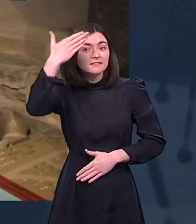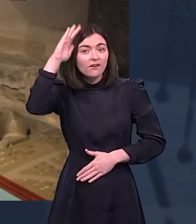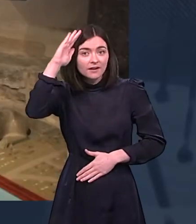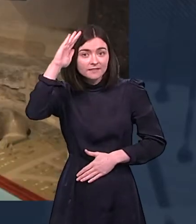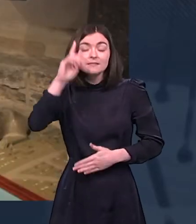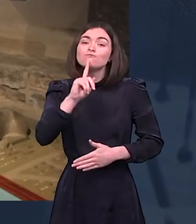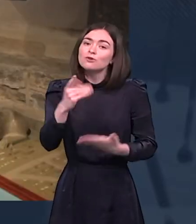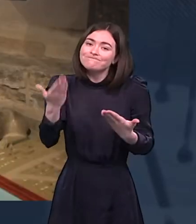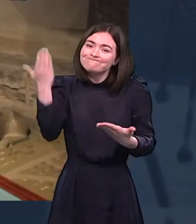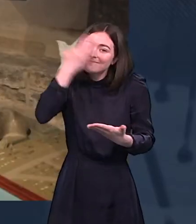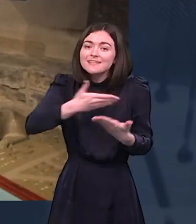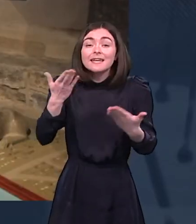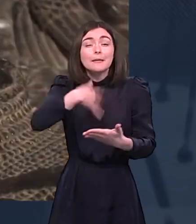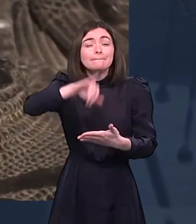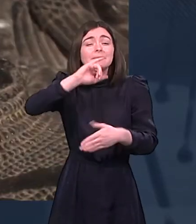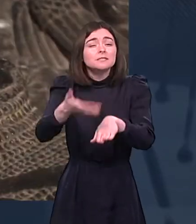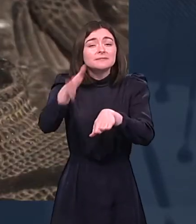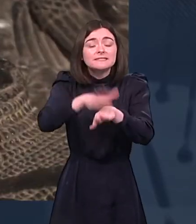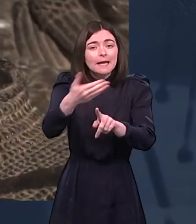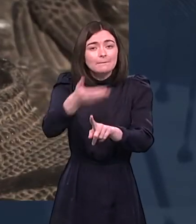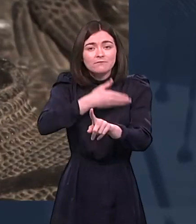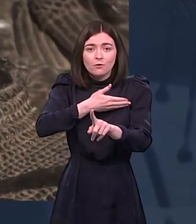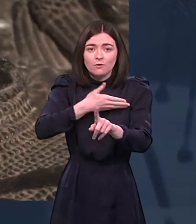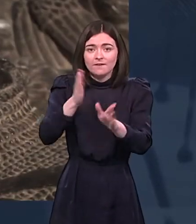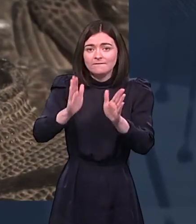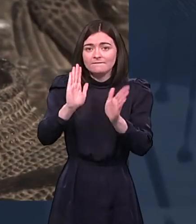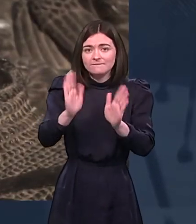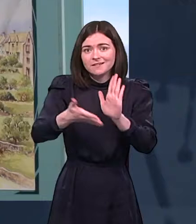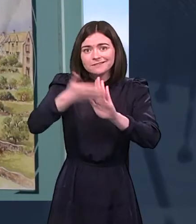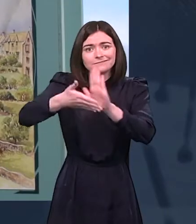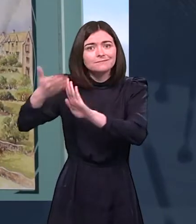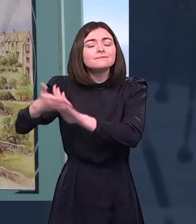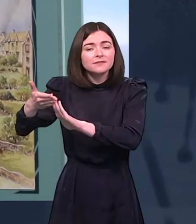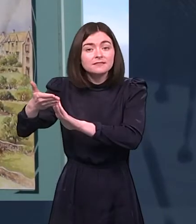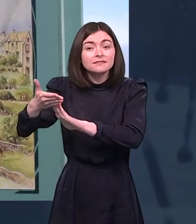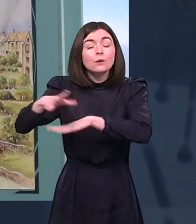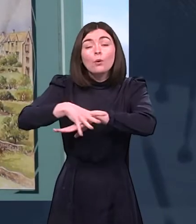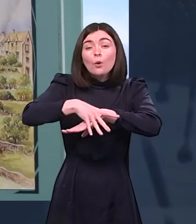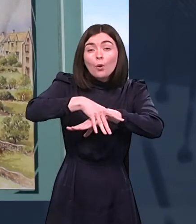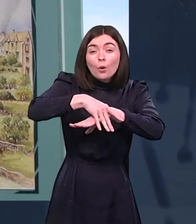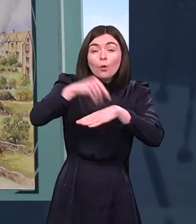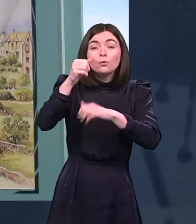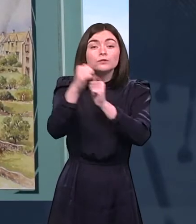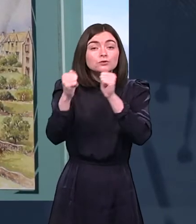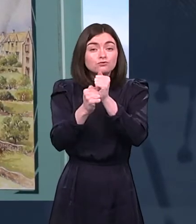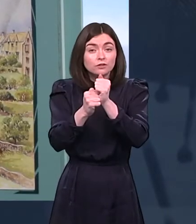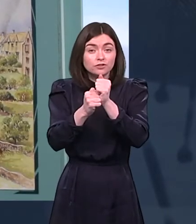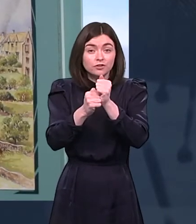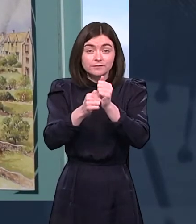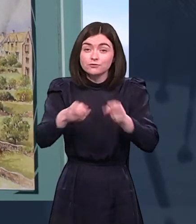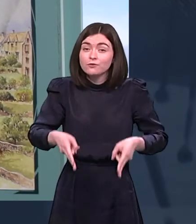sadly, Bishop O'Delaney died before the cathedral was completed. The oldest structure of the city is the Round